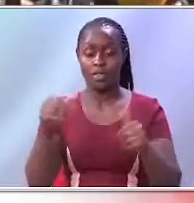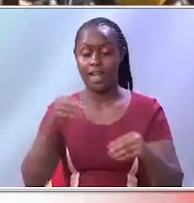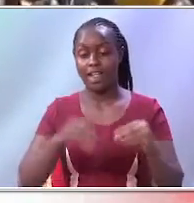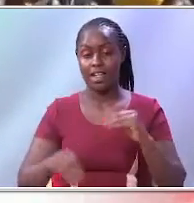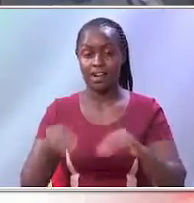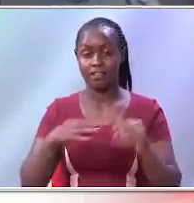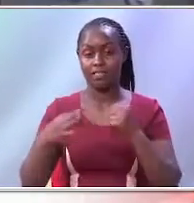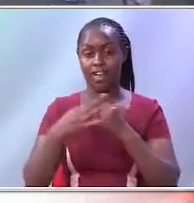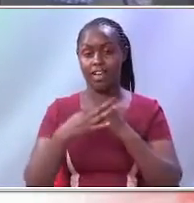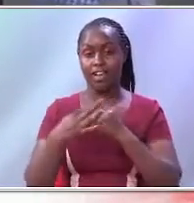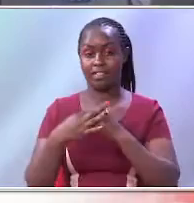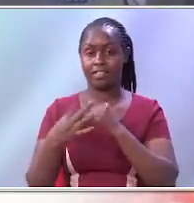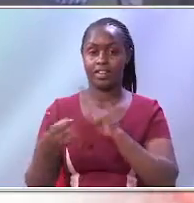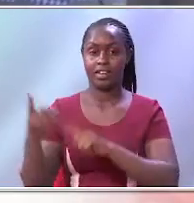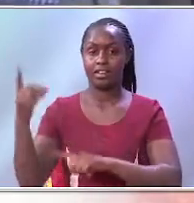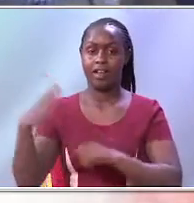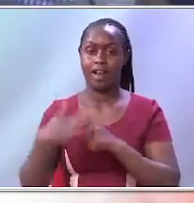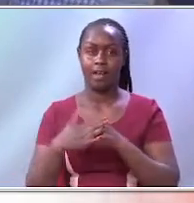9th elections.